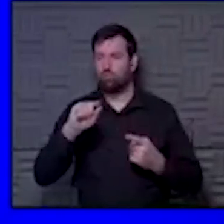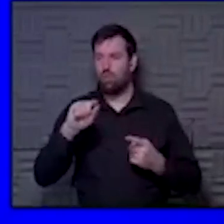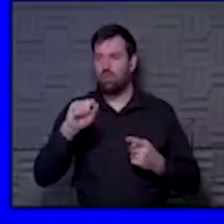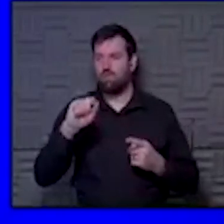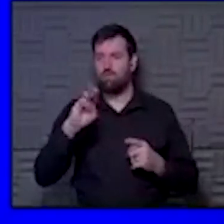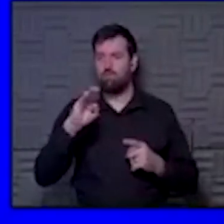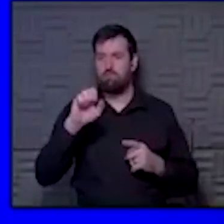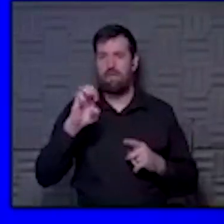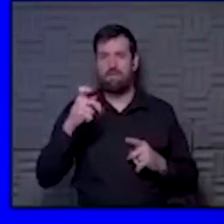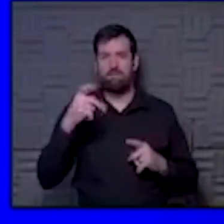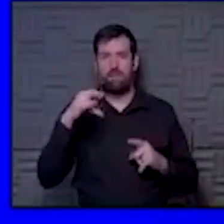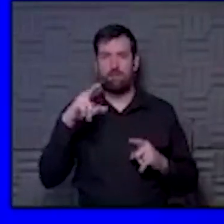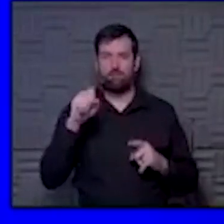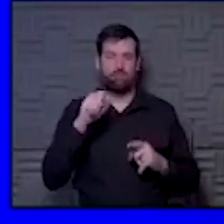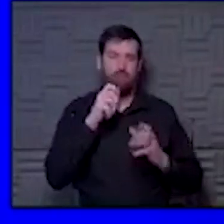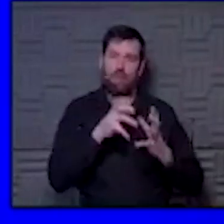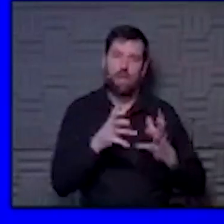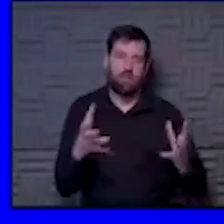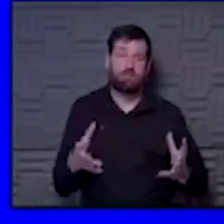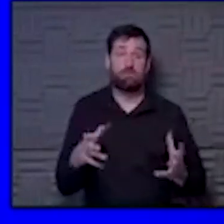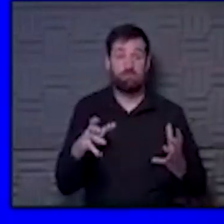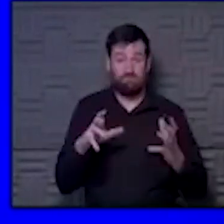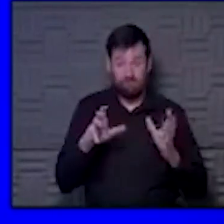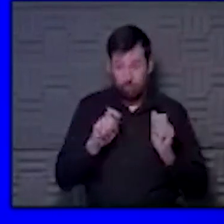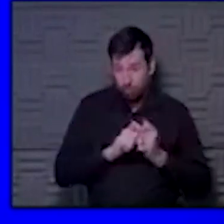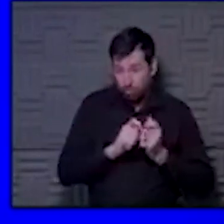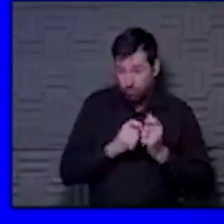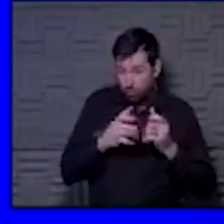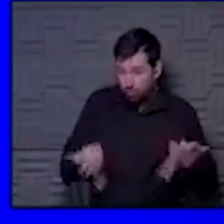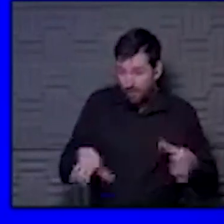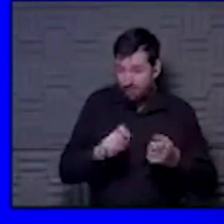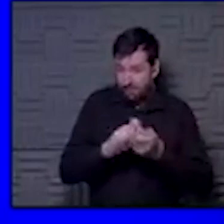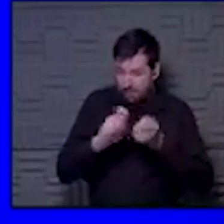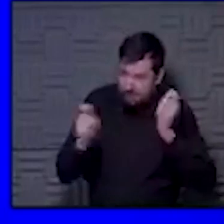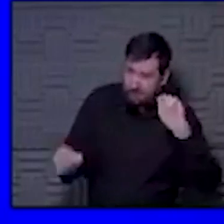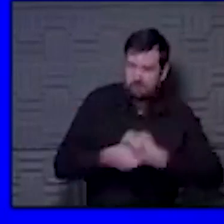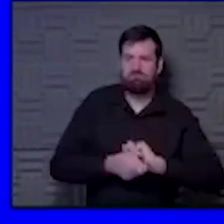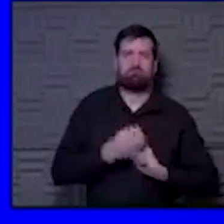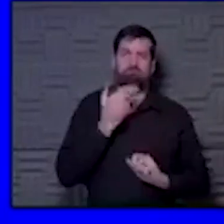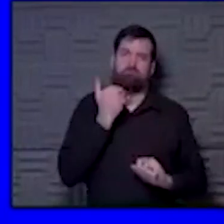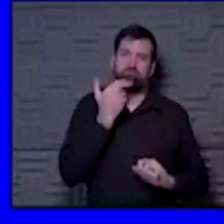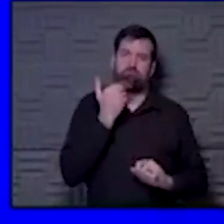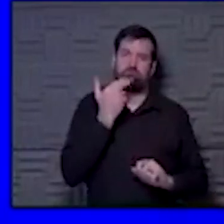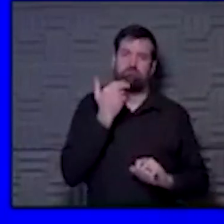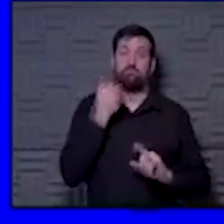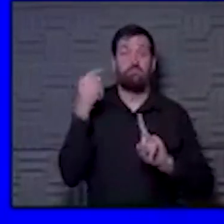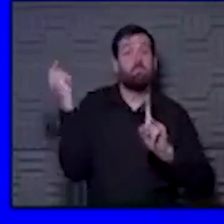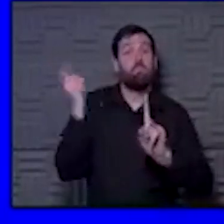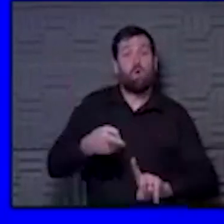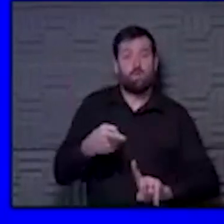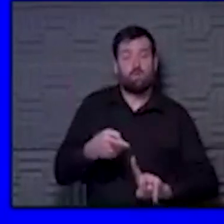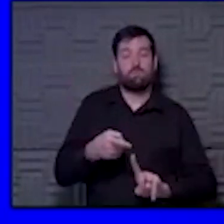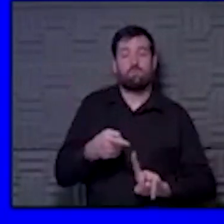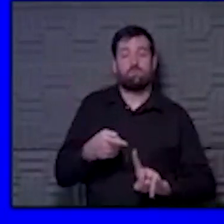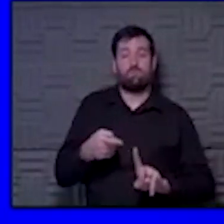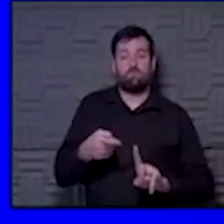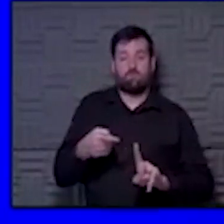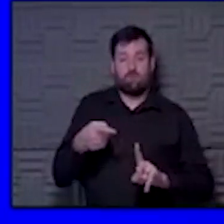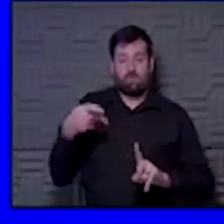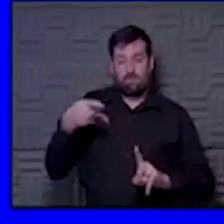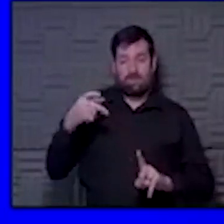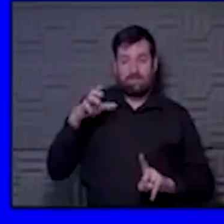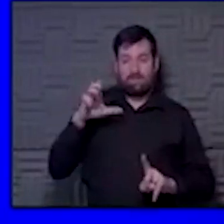very large at all. And so the chance of those mutating is extremely small. The bottom line is the areas that the